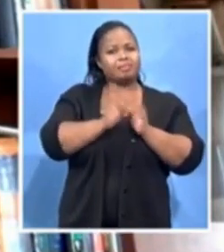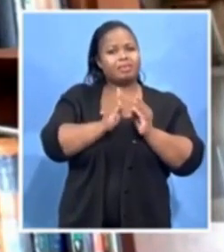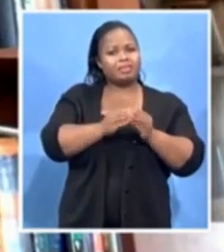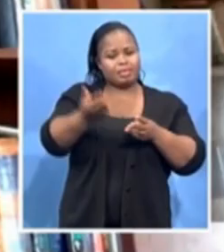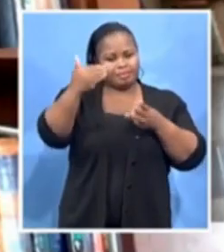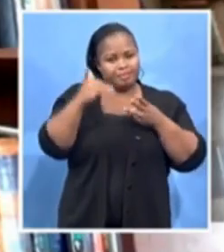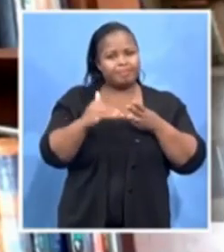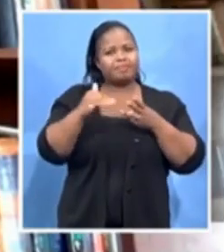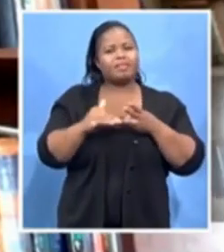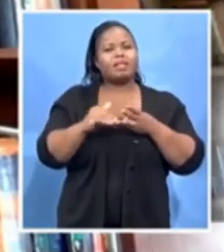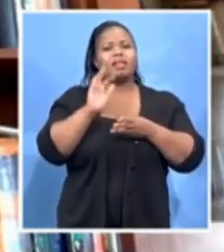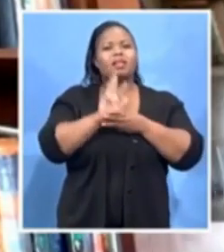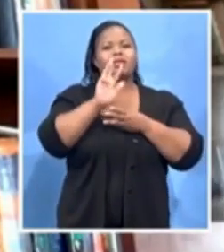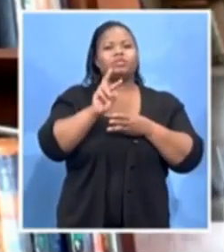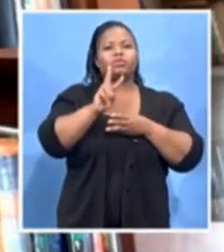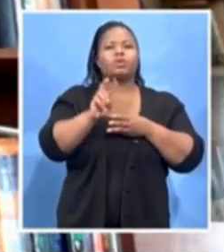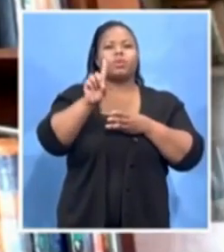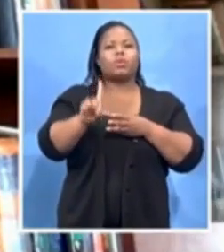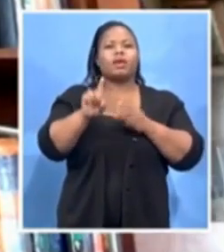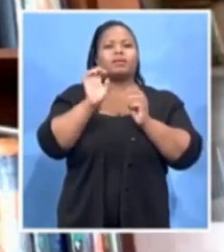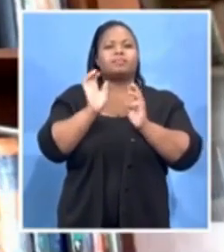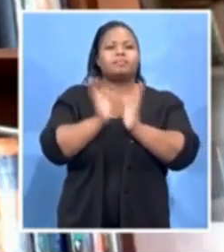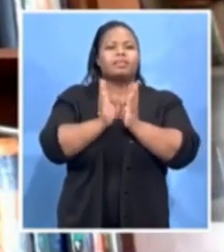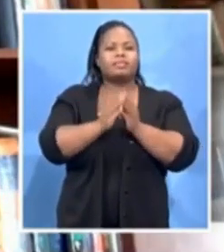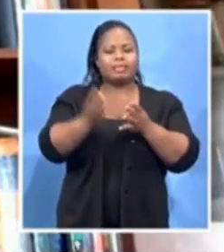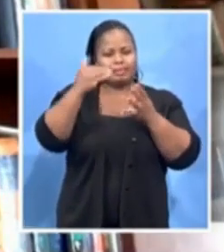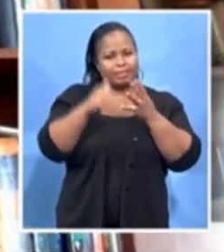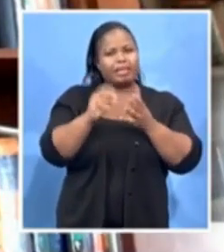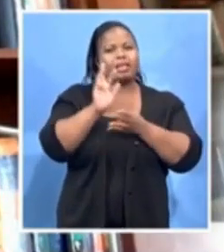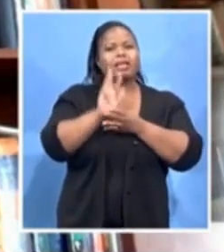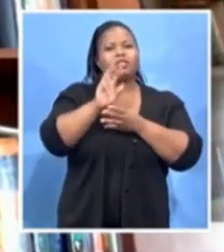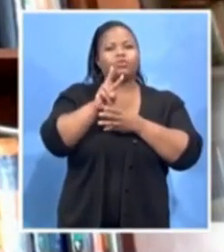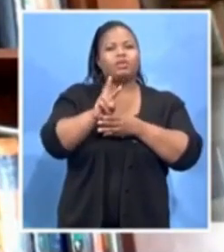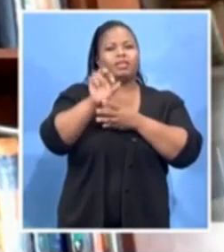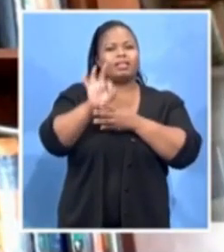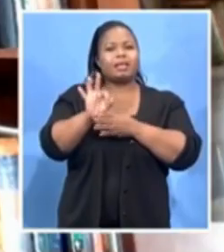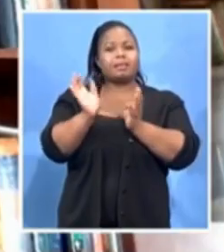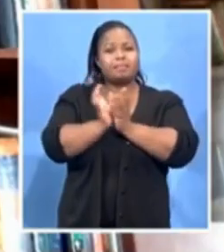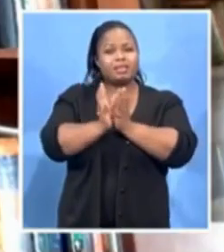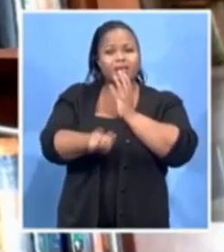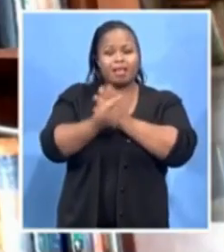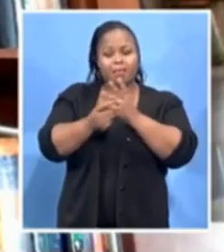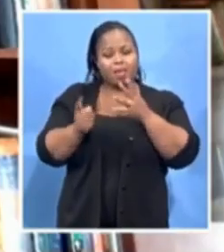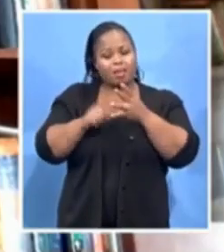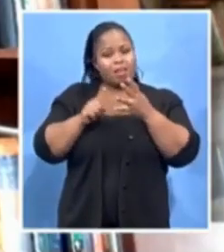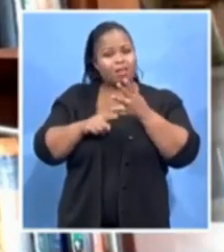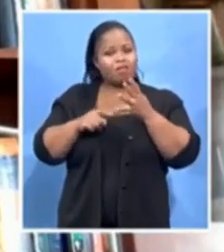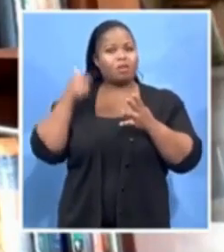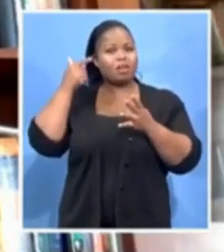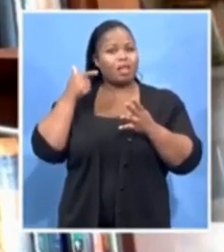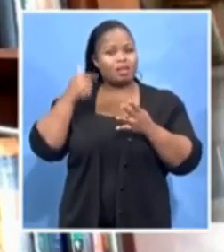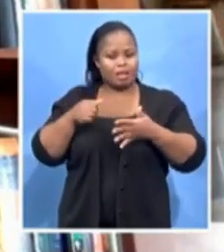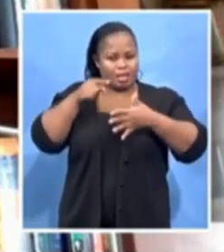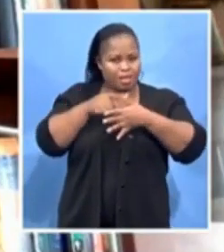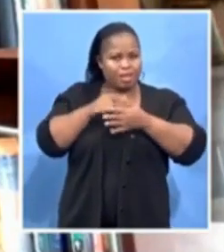and 1923 meetings, both held in London. And ultimately, in 1927, there was a meeting in New York. But